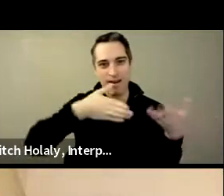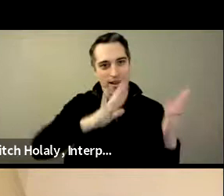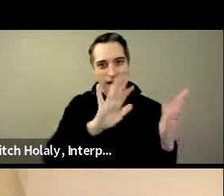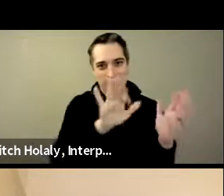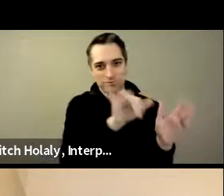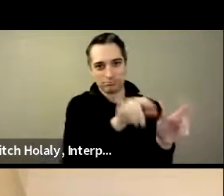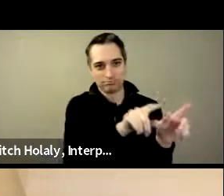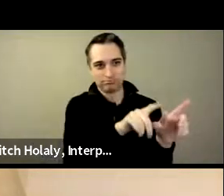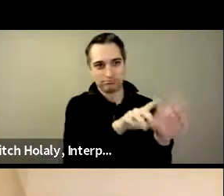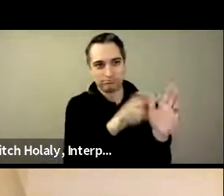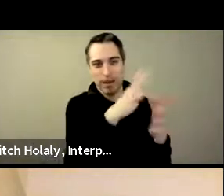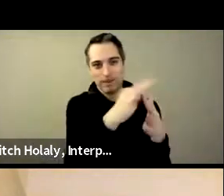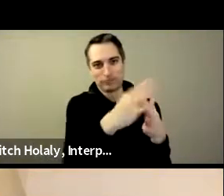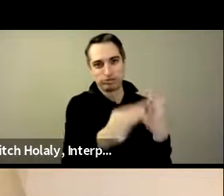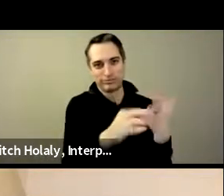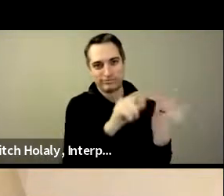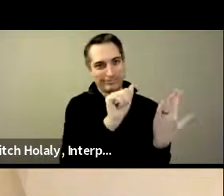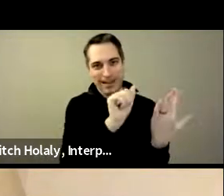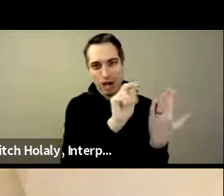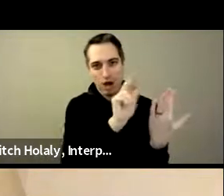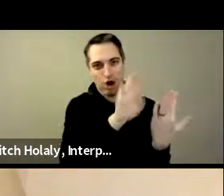are much more than that.